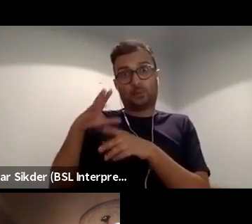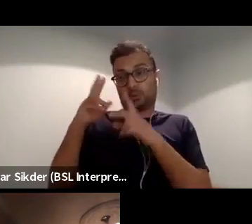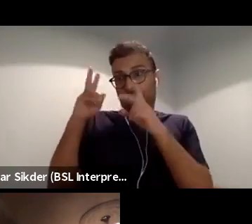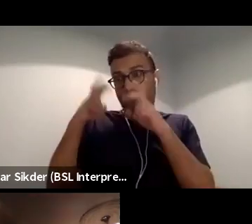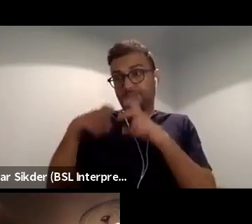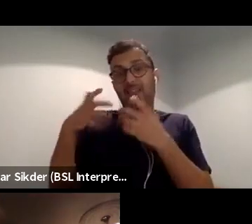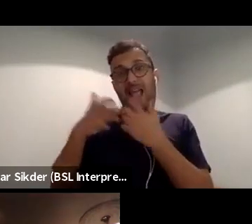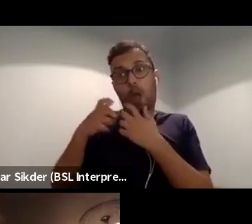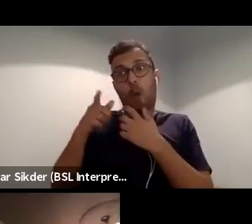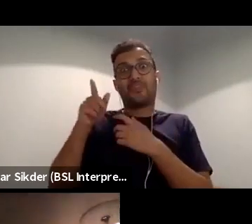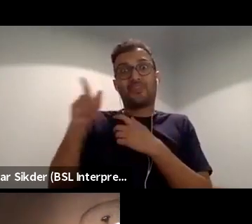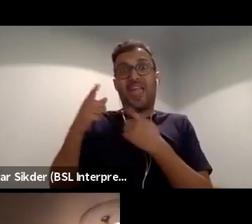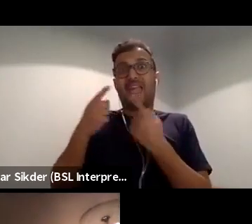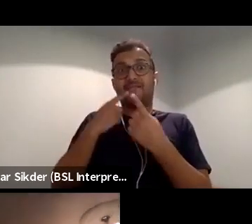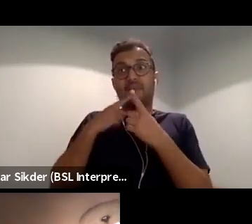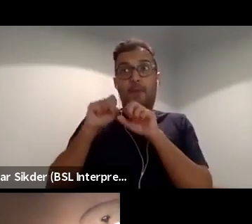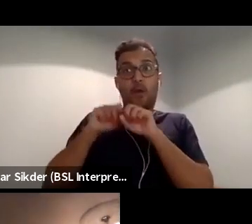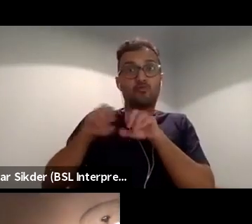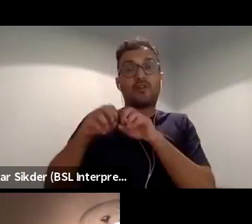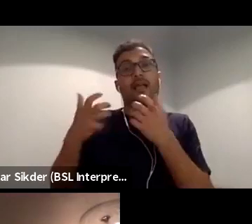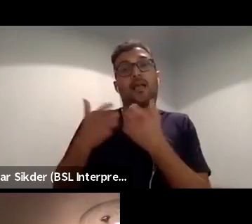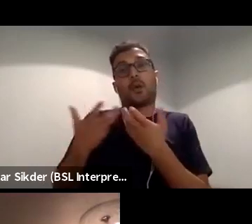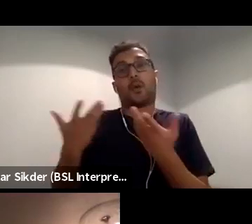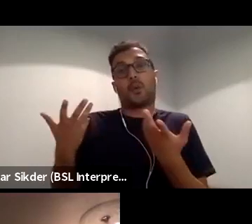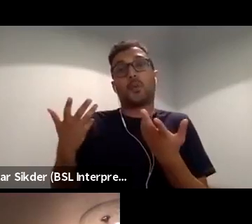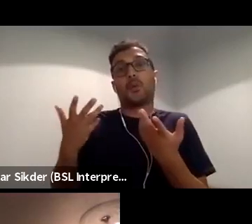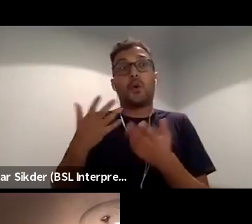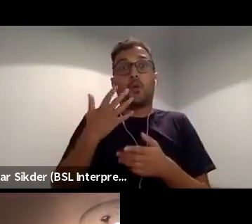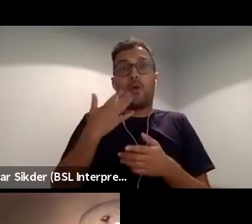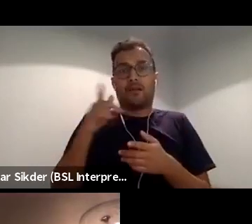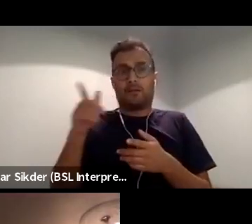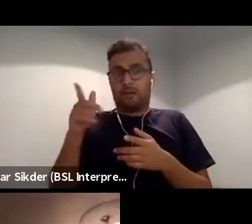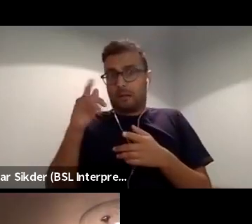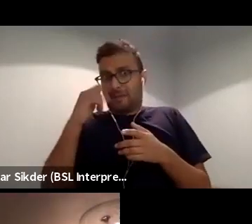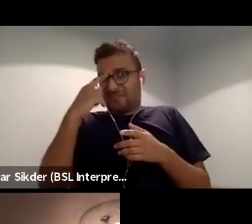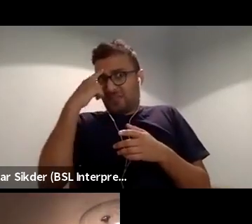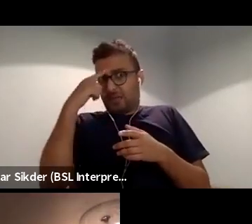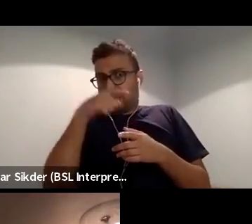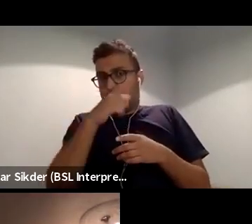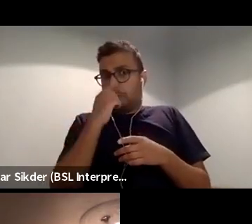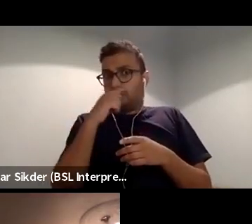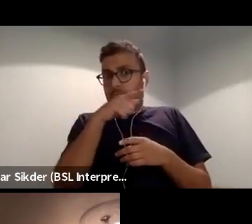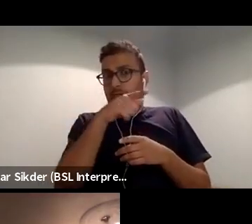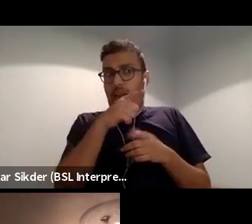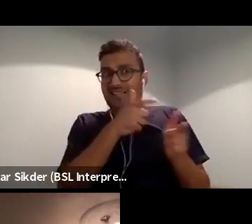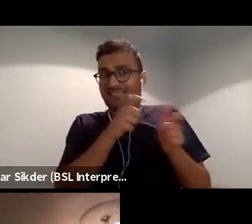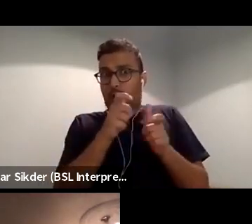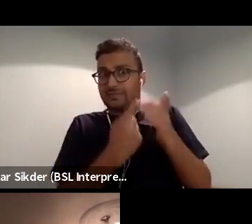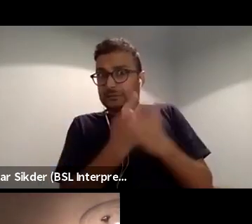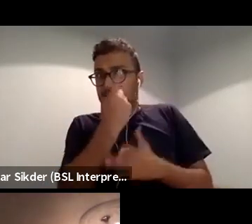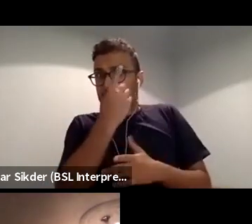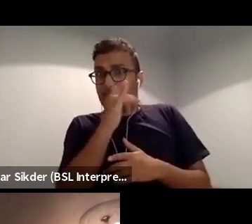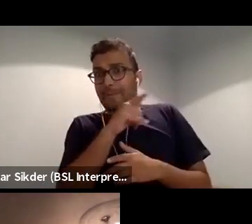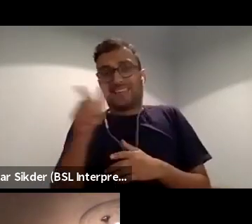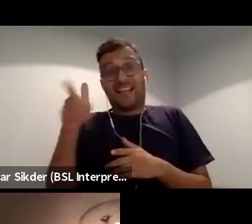following terrorist incidents, suspected terrorist incidents, because if we compare some of the incidents of the